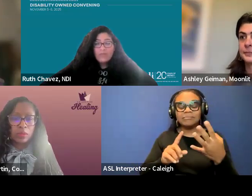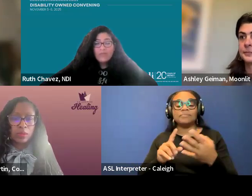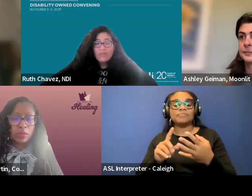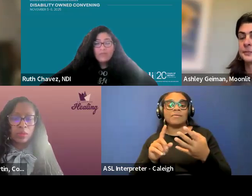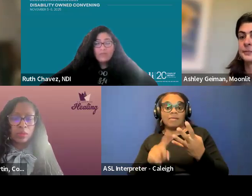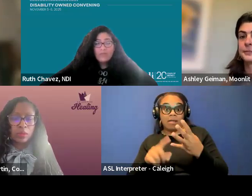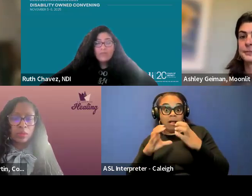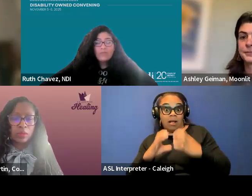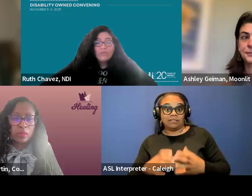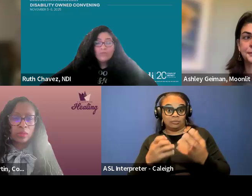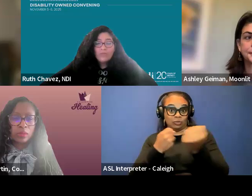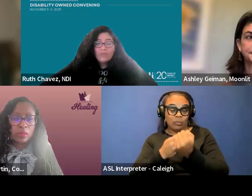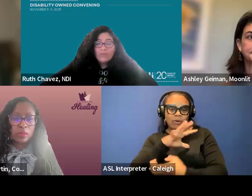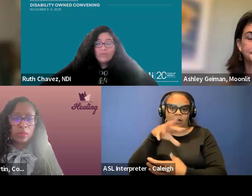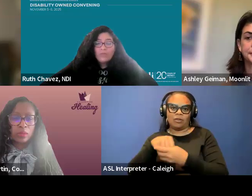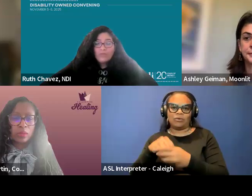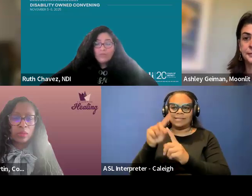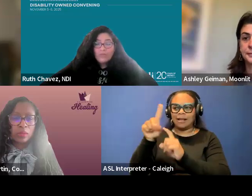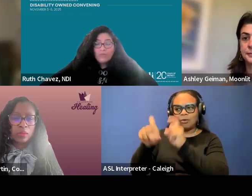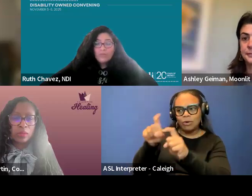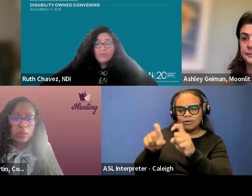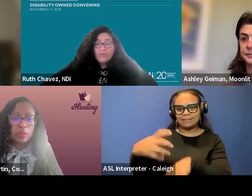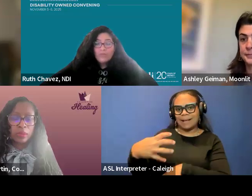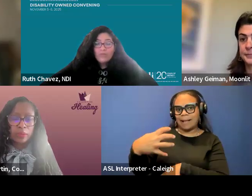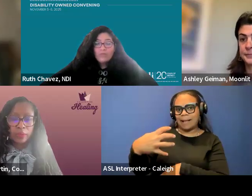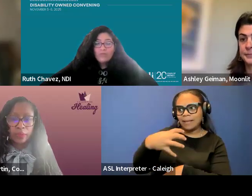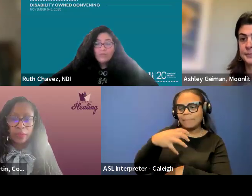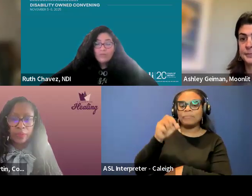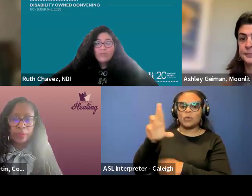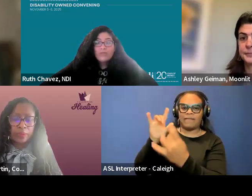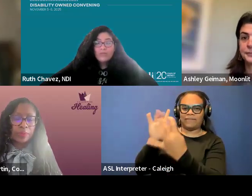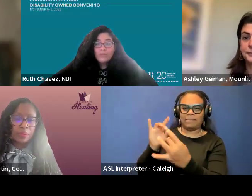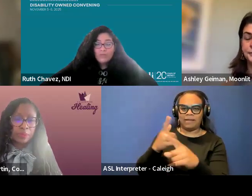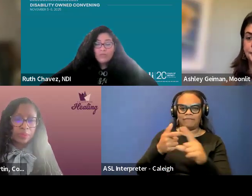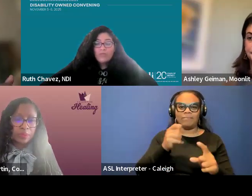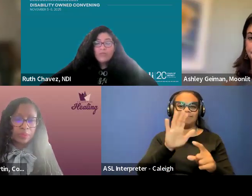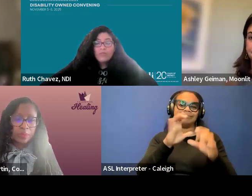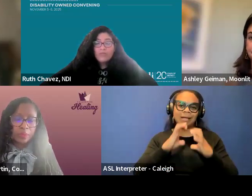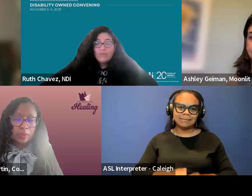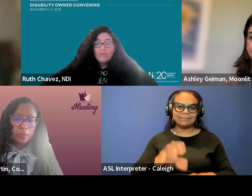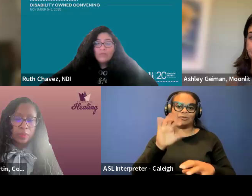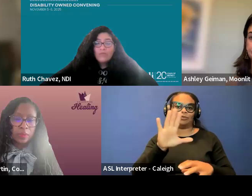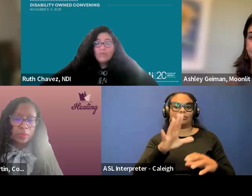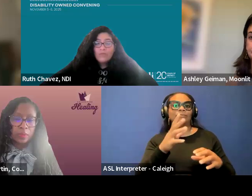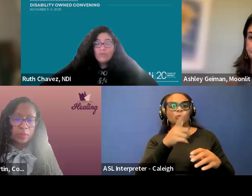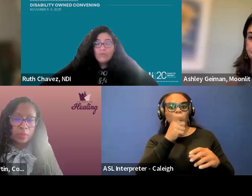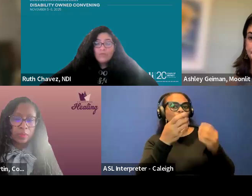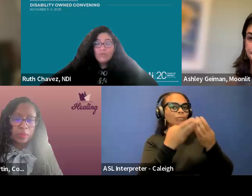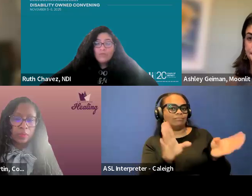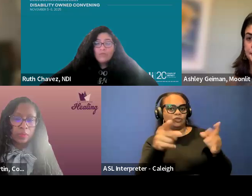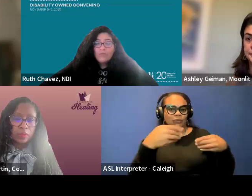is inquiries, complaints, and feedback from your customer or your target market. Customer engagement